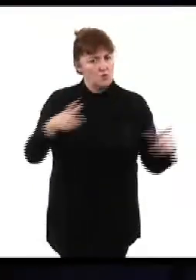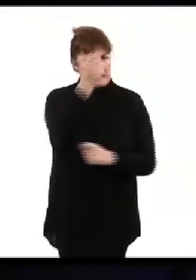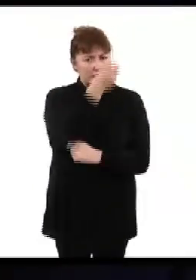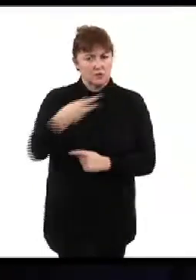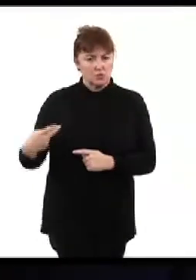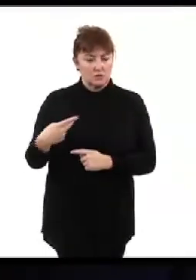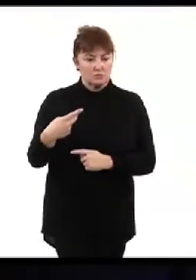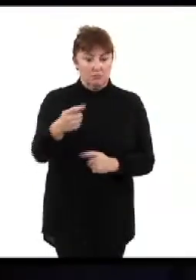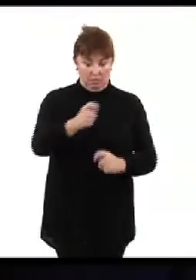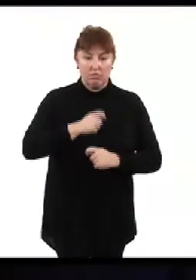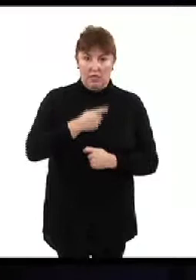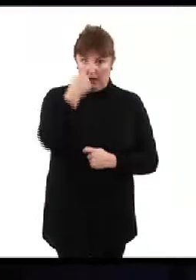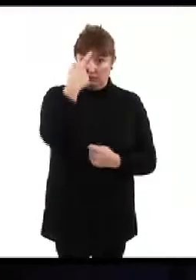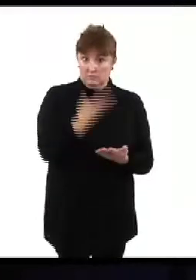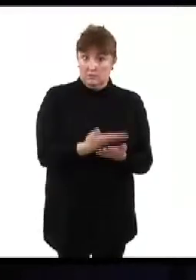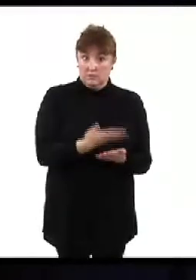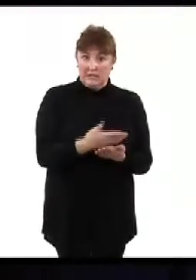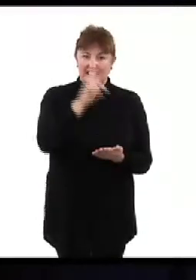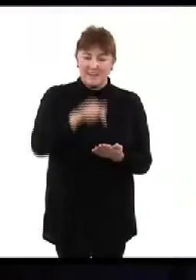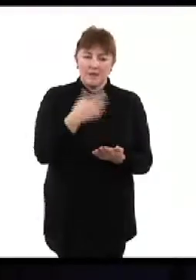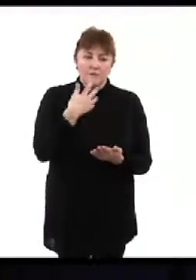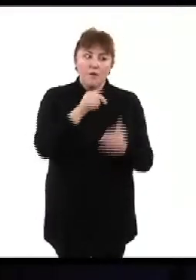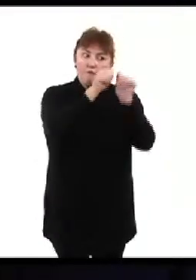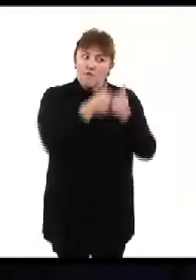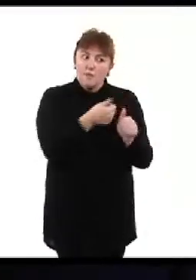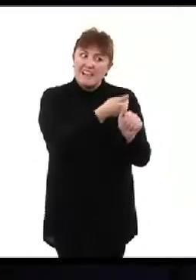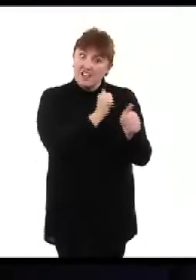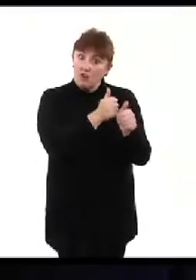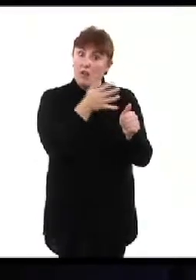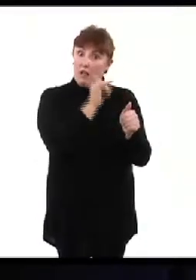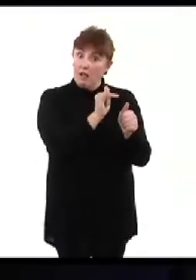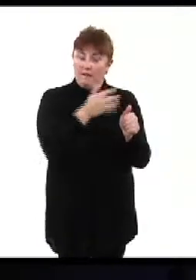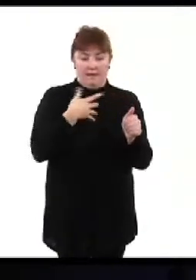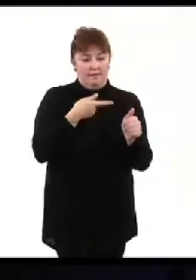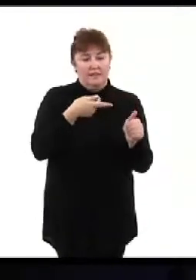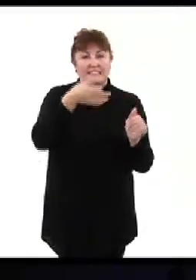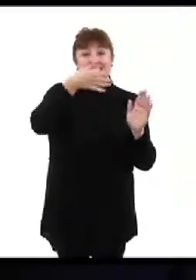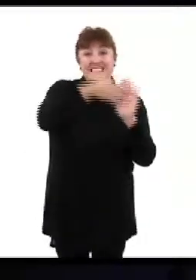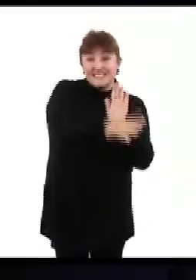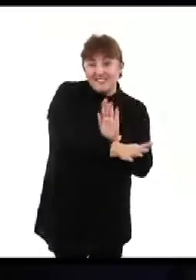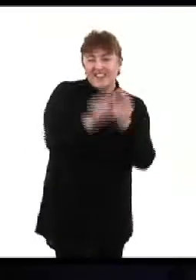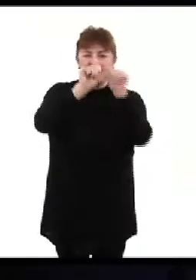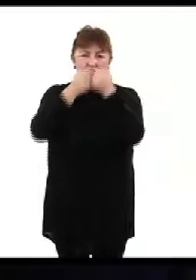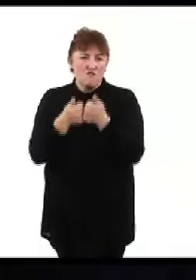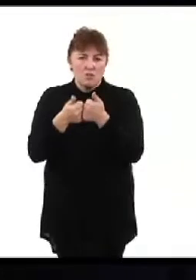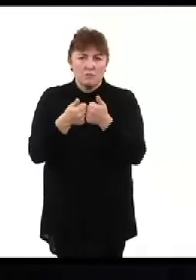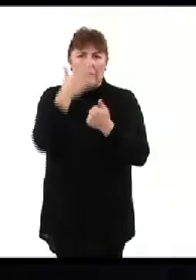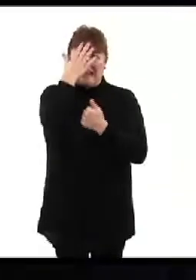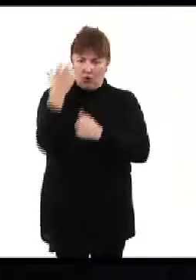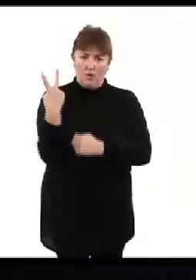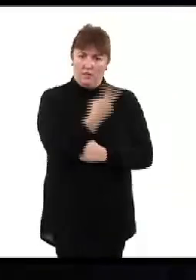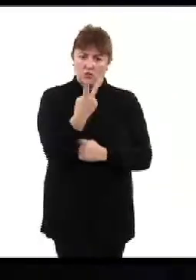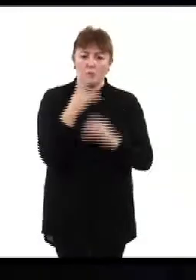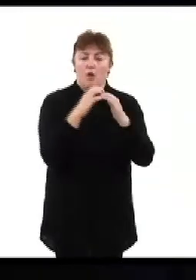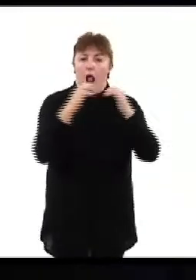linguistic results, but it also suggests that these, even when you have iconic forms, meaning and form are